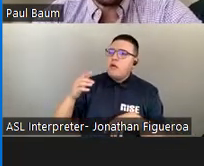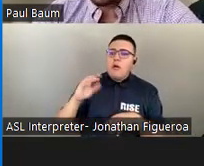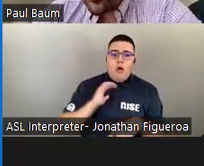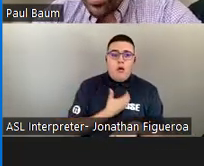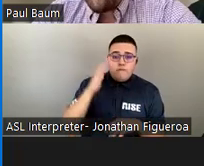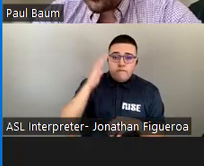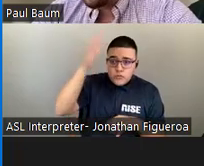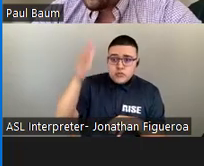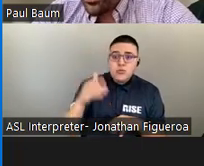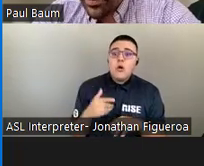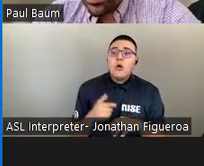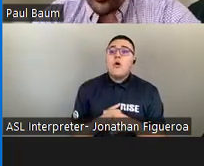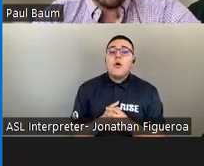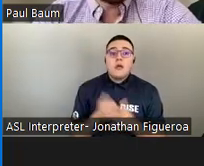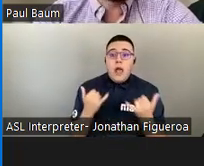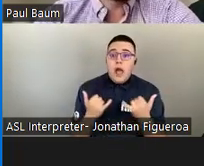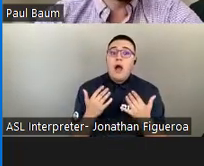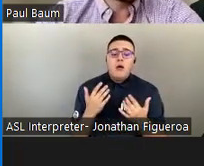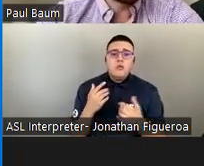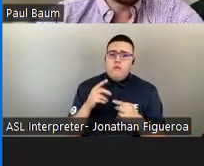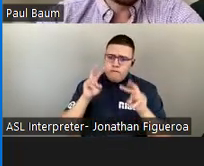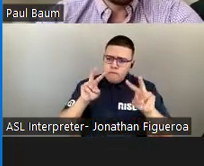people surviving and helping others.